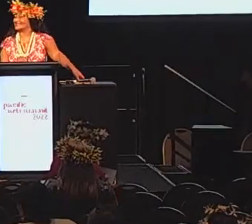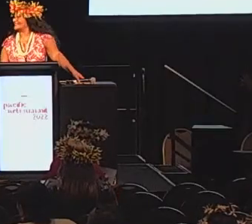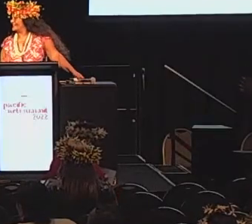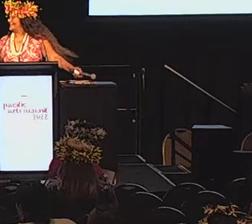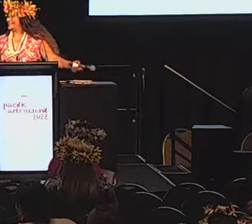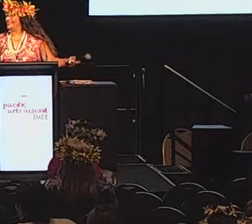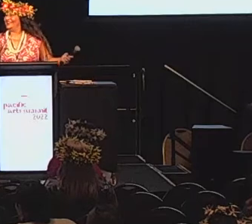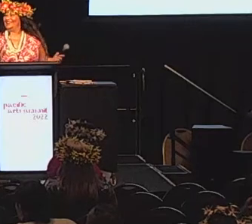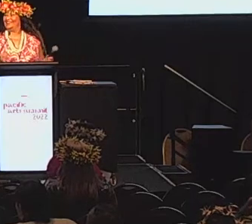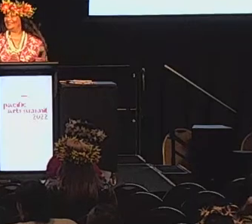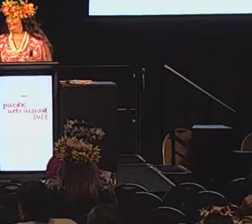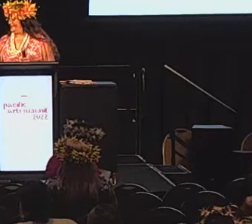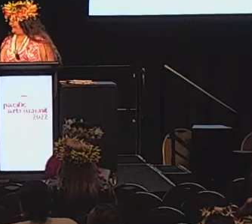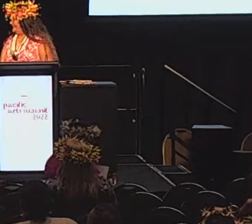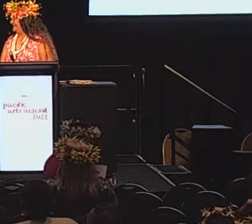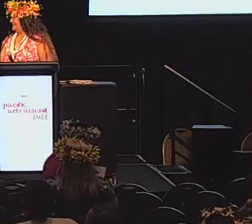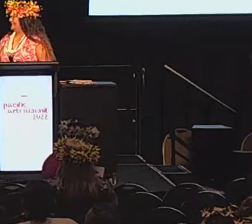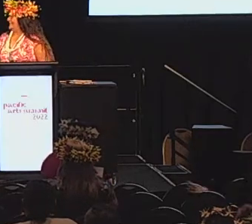great